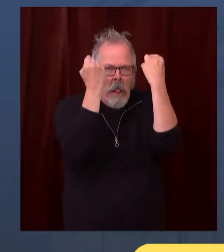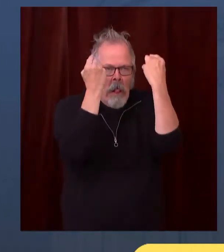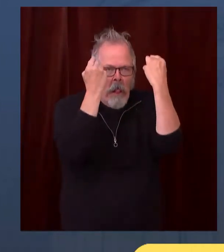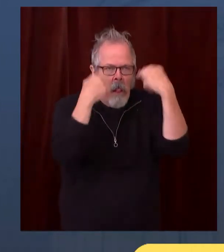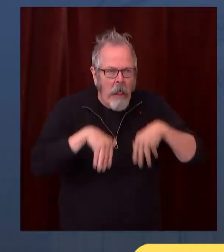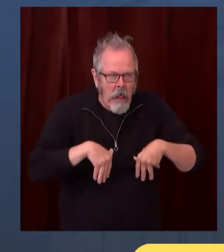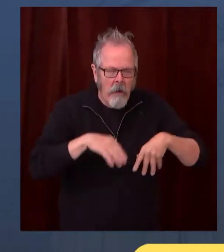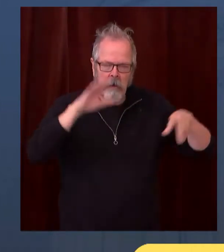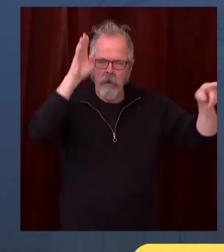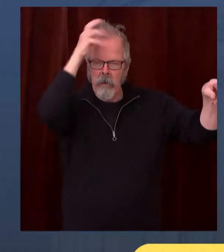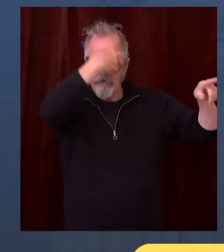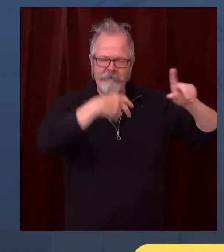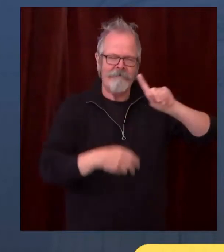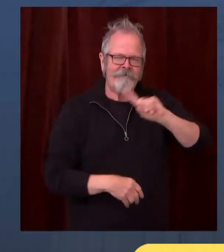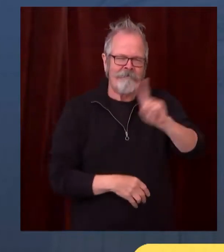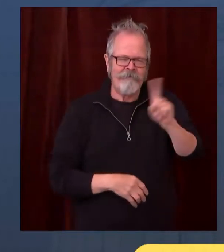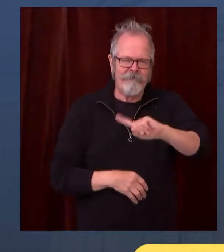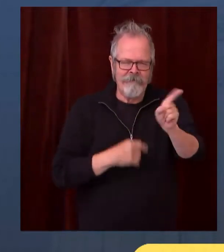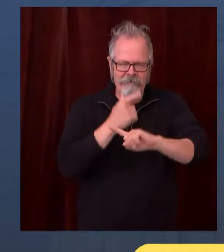from Sally with AP.